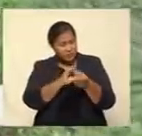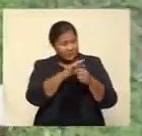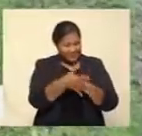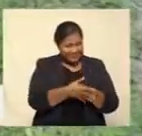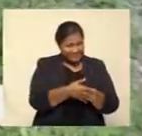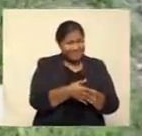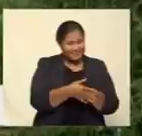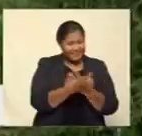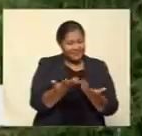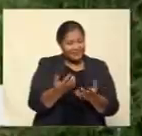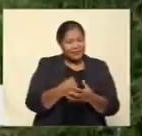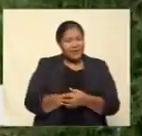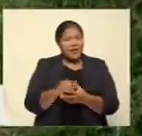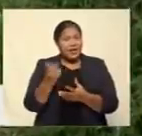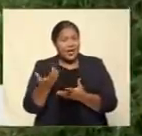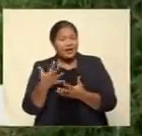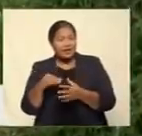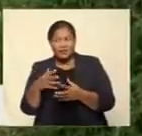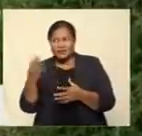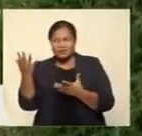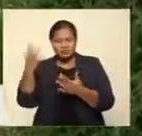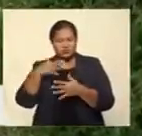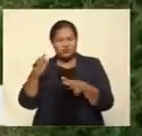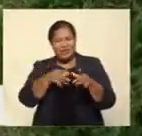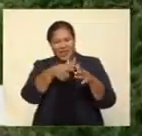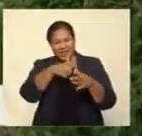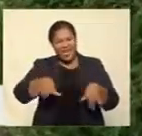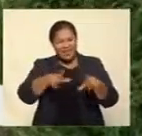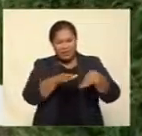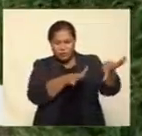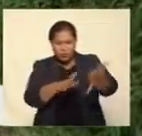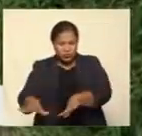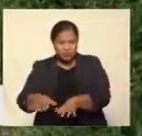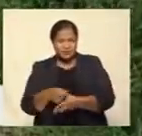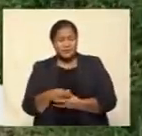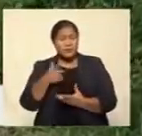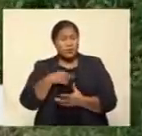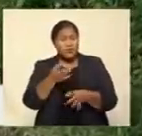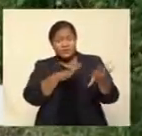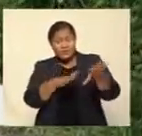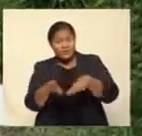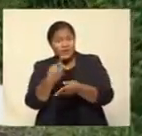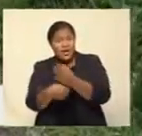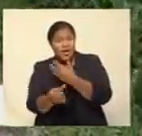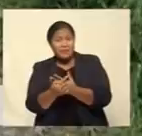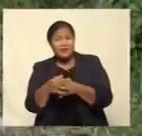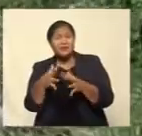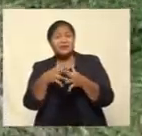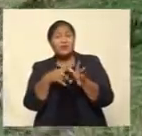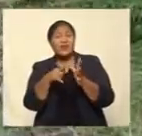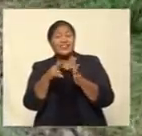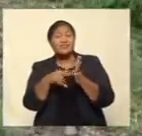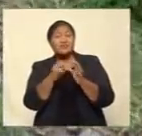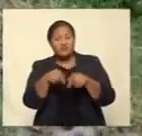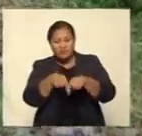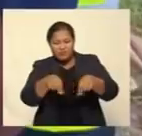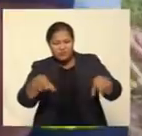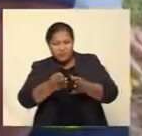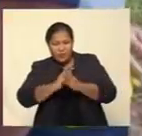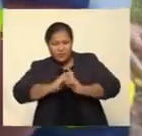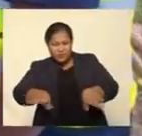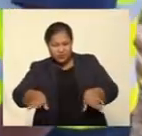the on-site hazards of a major landslide. A massive landslide at the inlet to the Wainimbuku Reservoir has caused